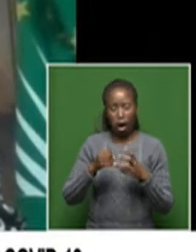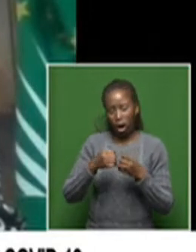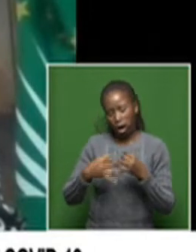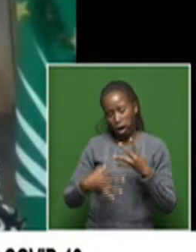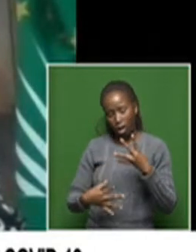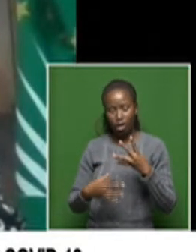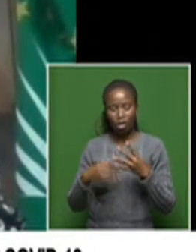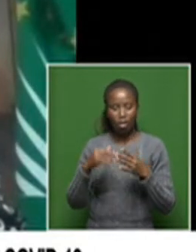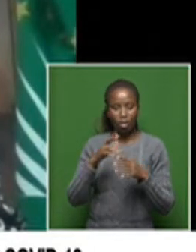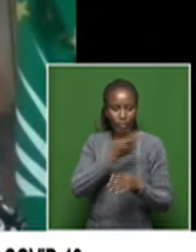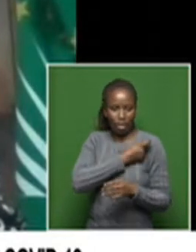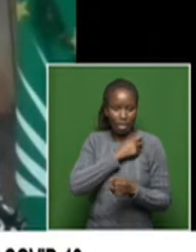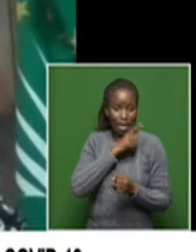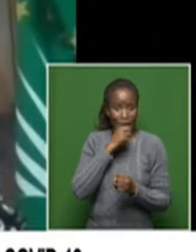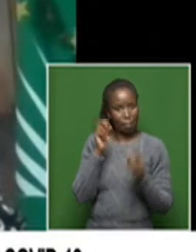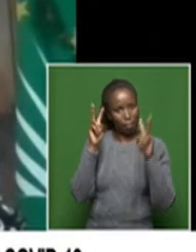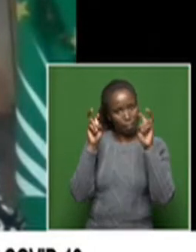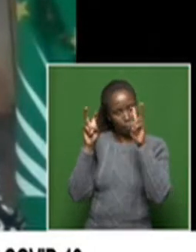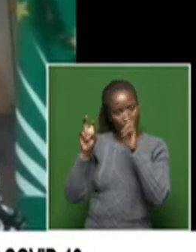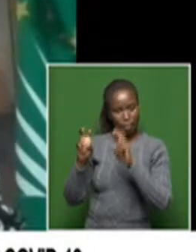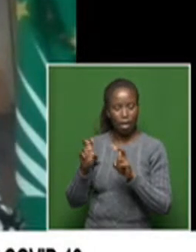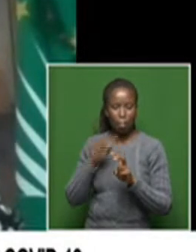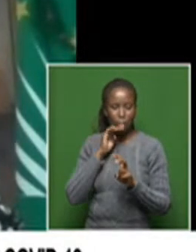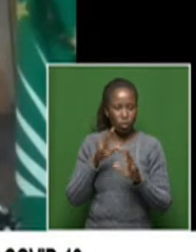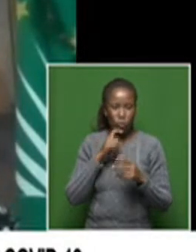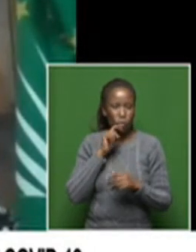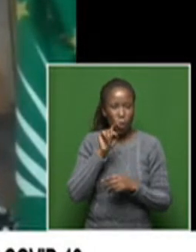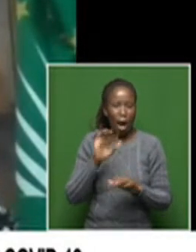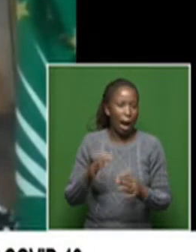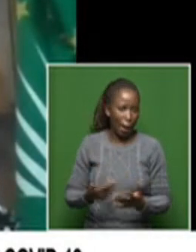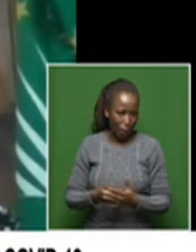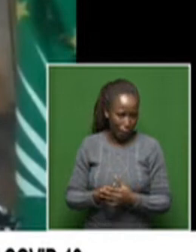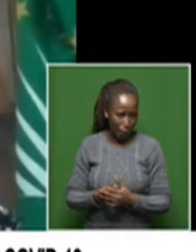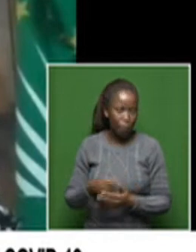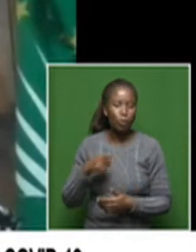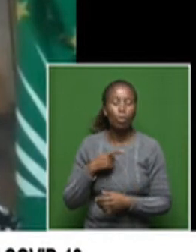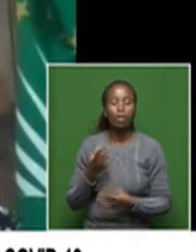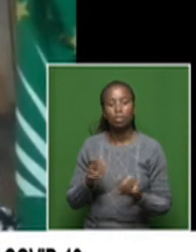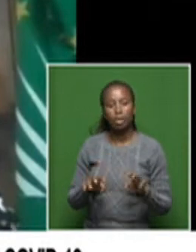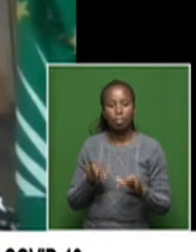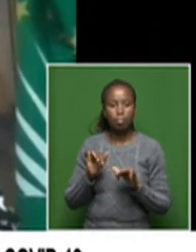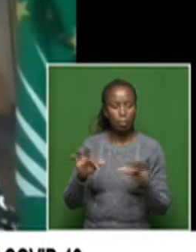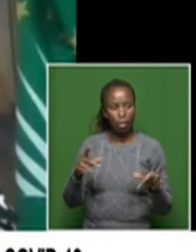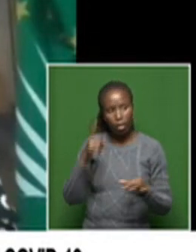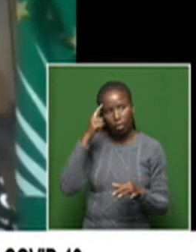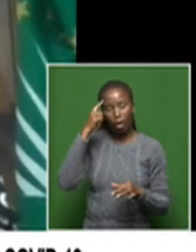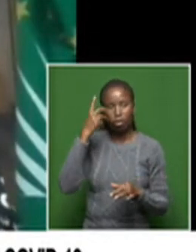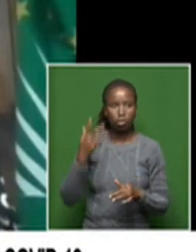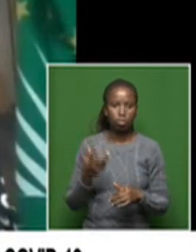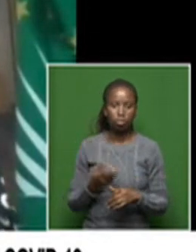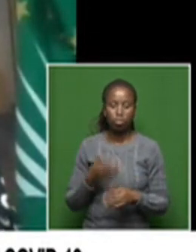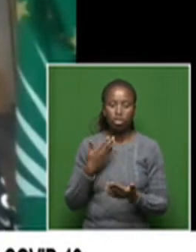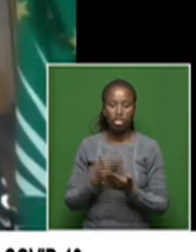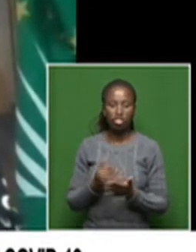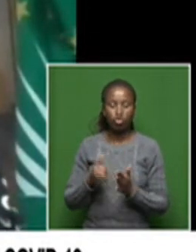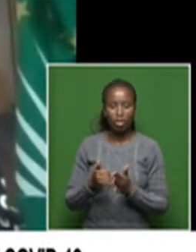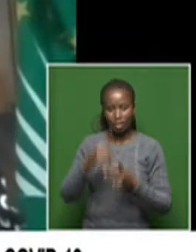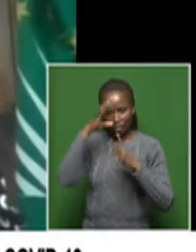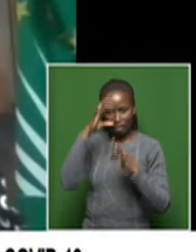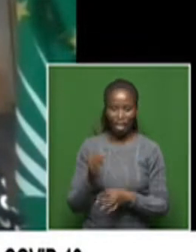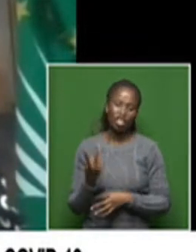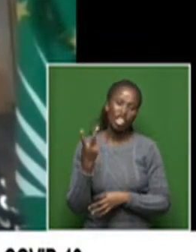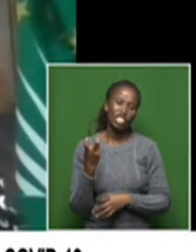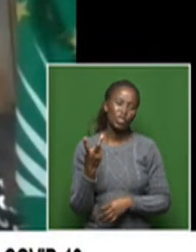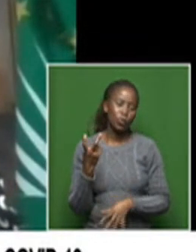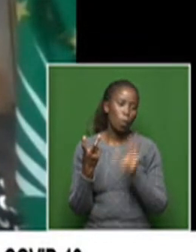in the global platforms. How are we utilizing them? Because sometimes people think that we've just decided on two vaccines that are